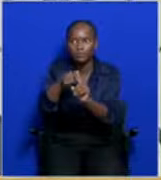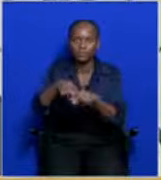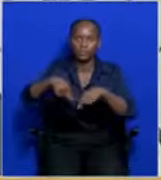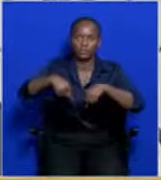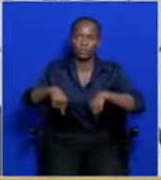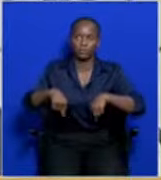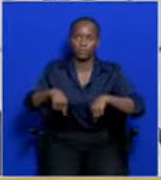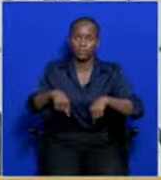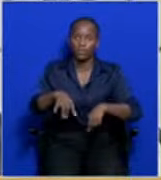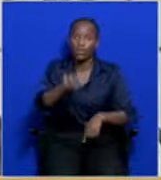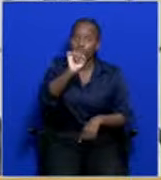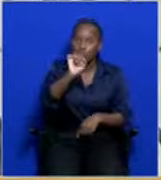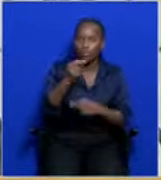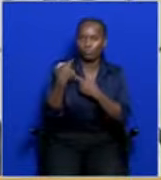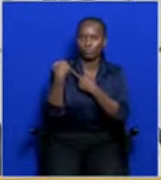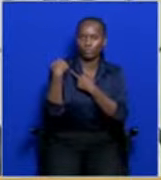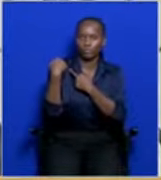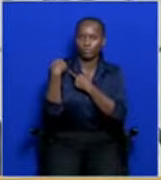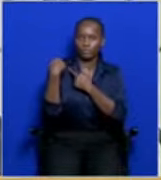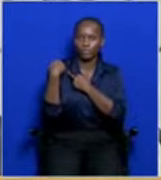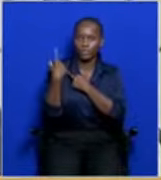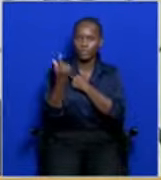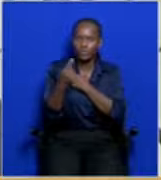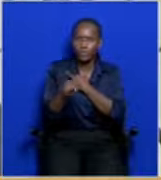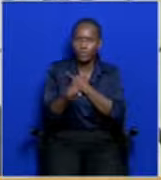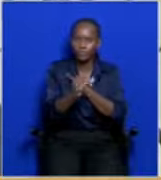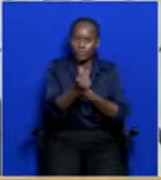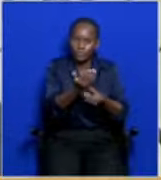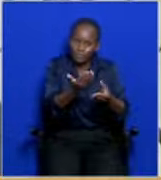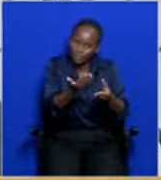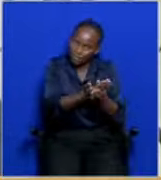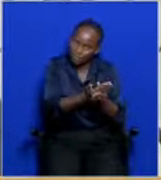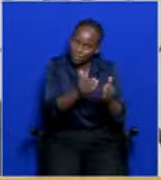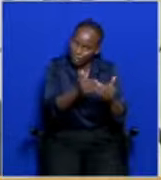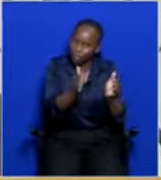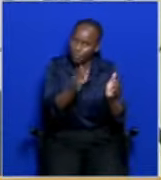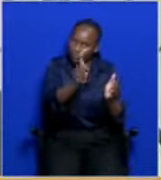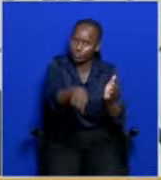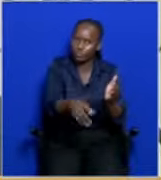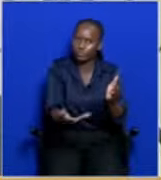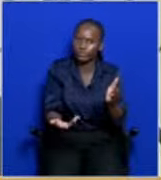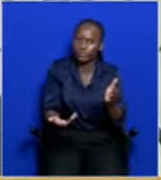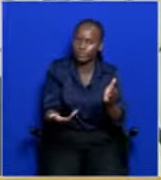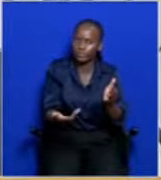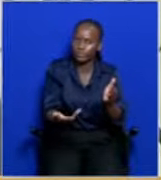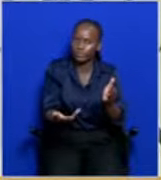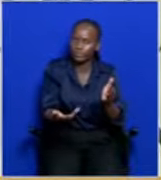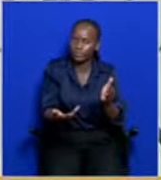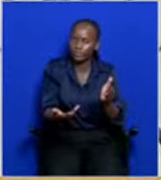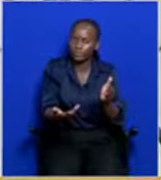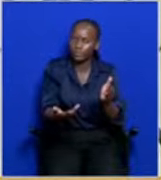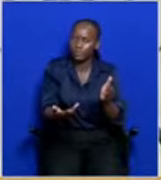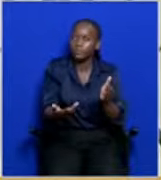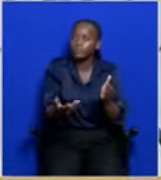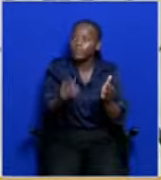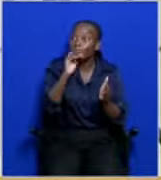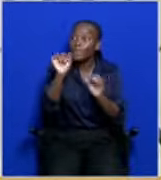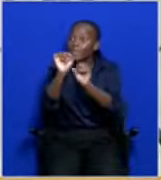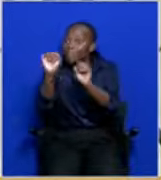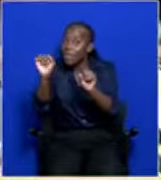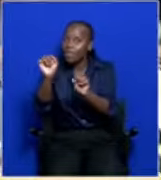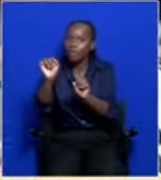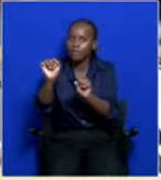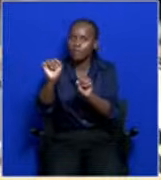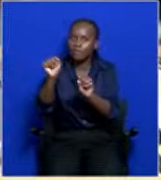case of escaping from lawful custody. So their employer can ask why you